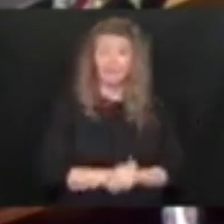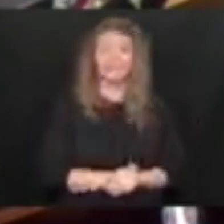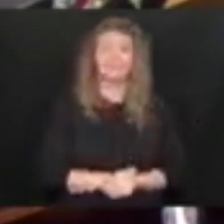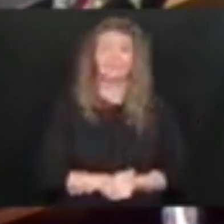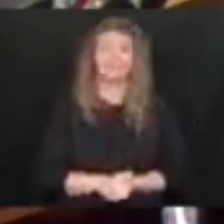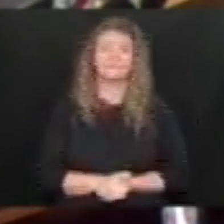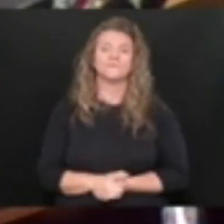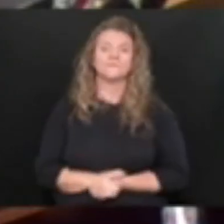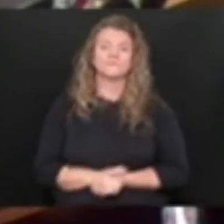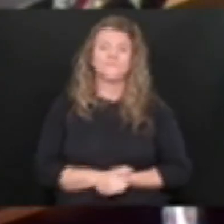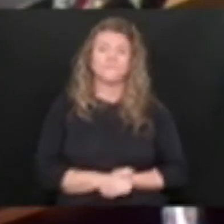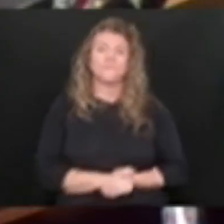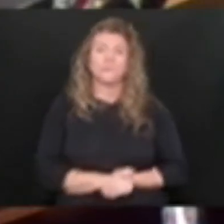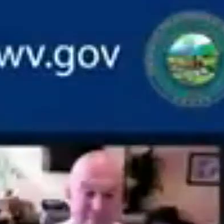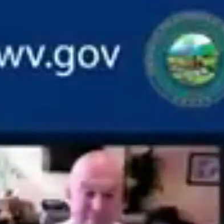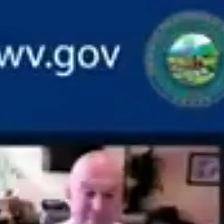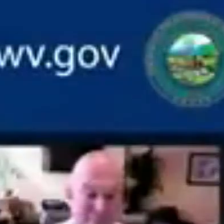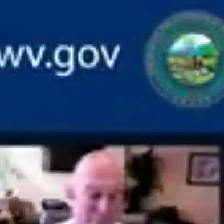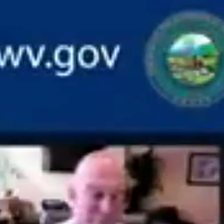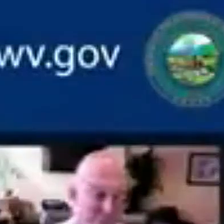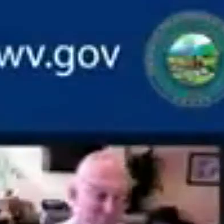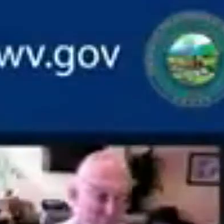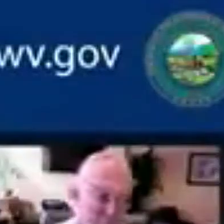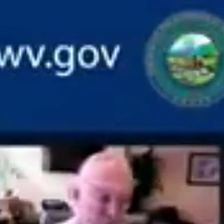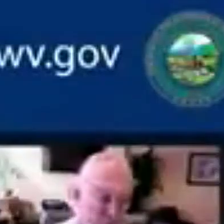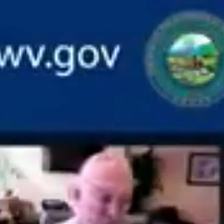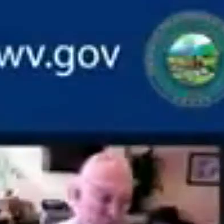Thanks. Dr. Marsh, go.